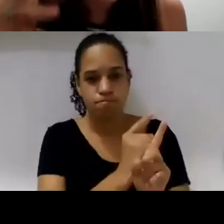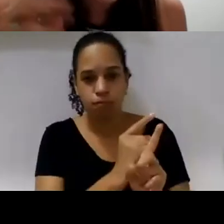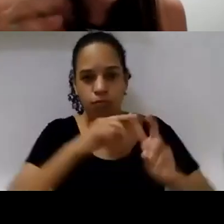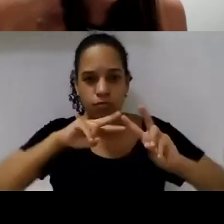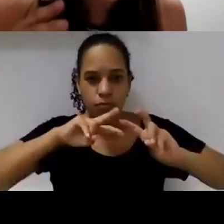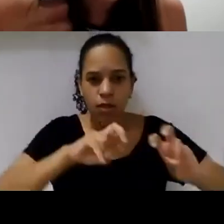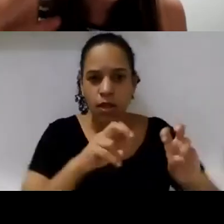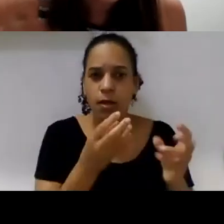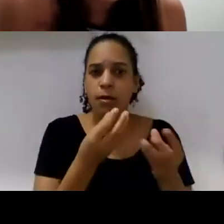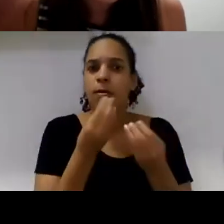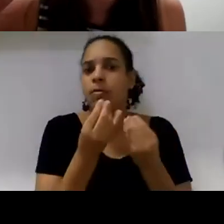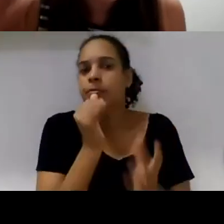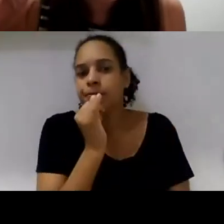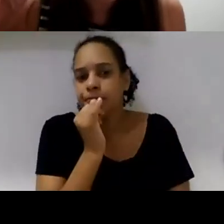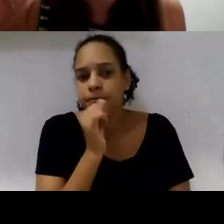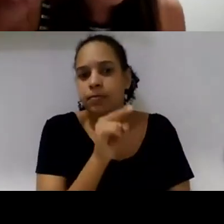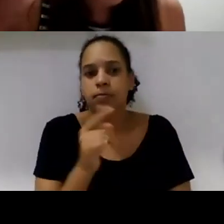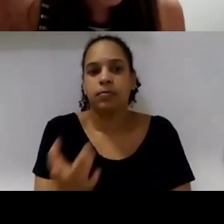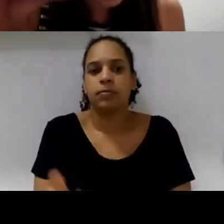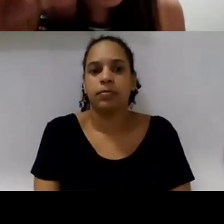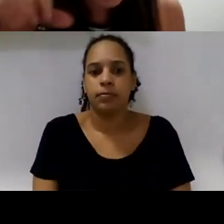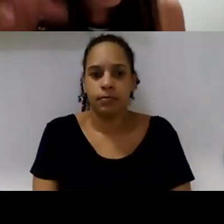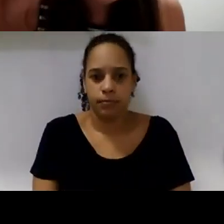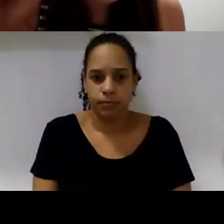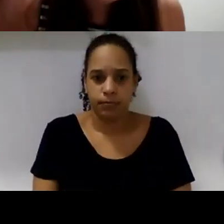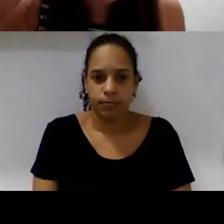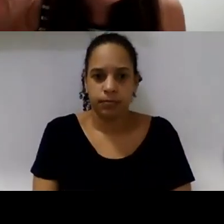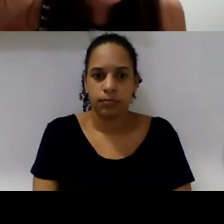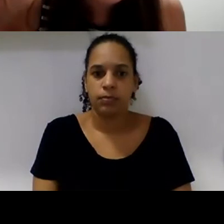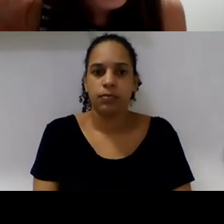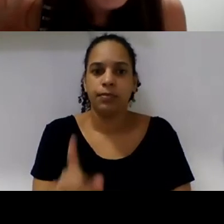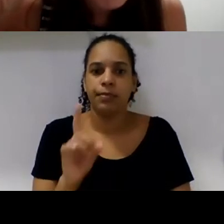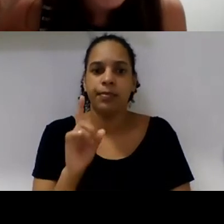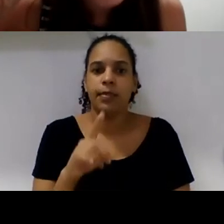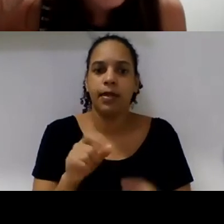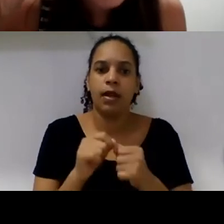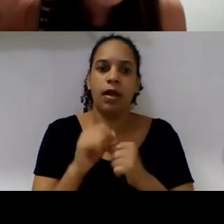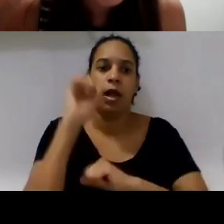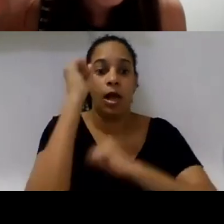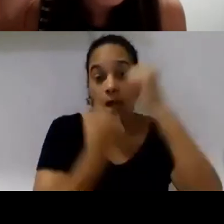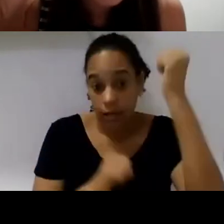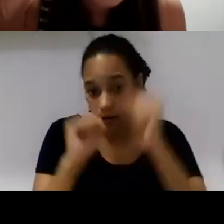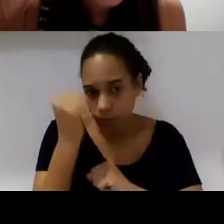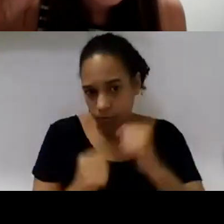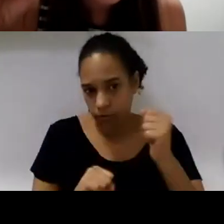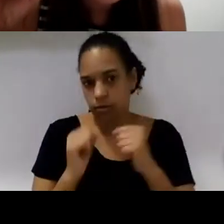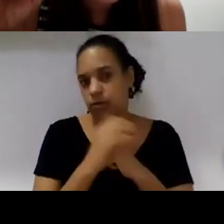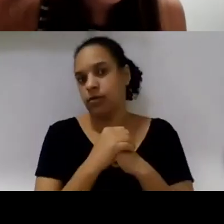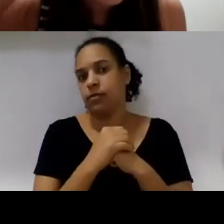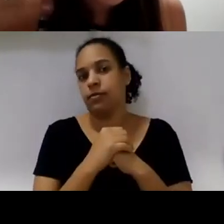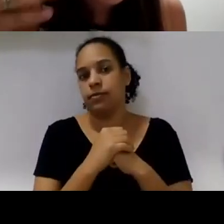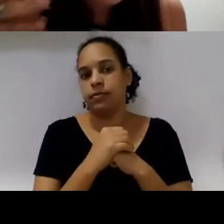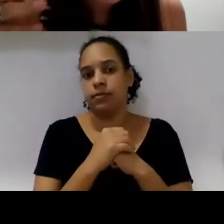or something like that. Is it possible to reduce the units of analysis to smaller things for students